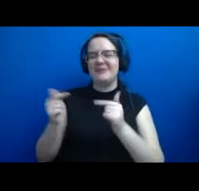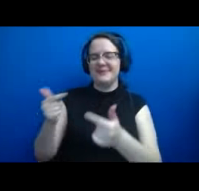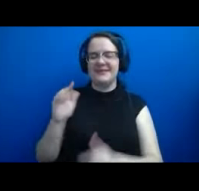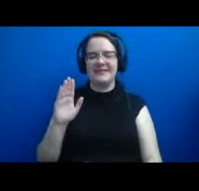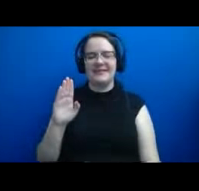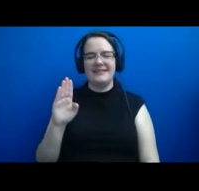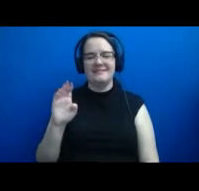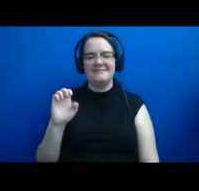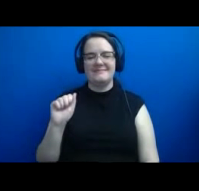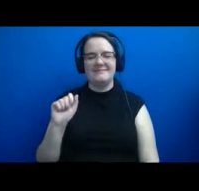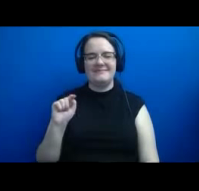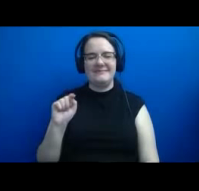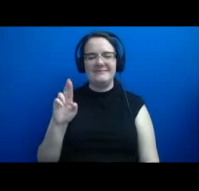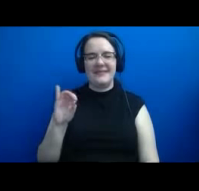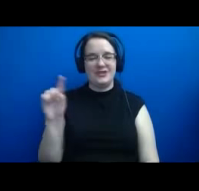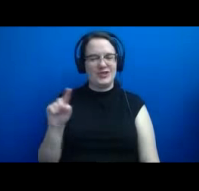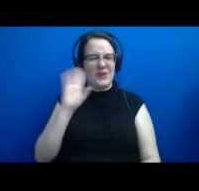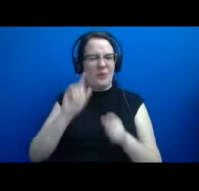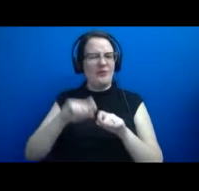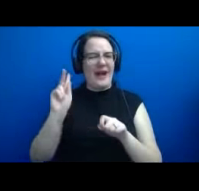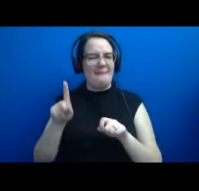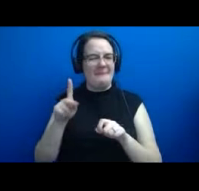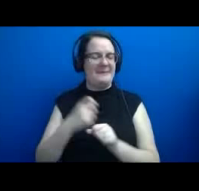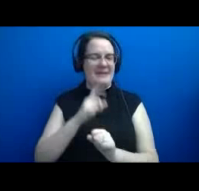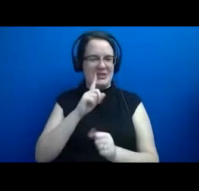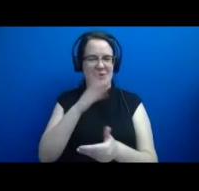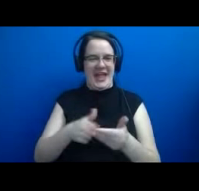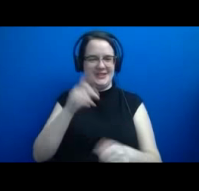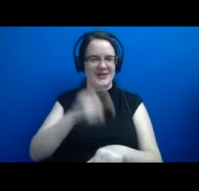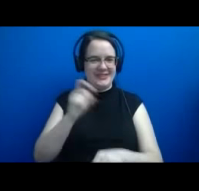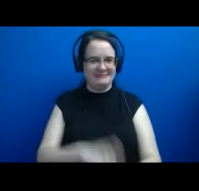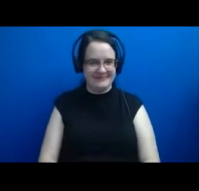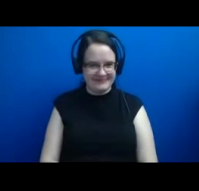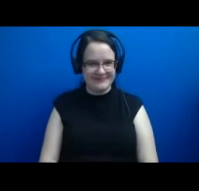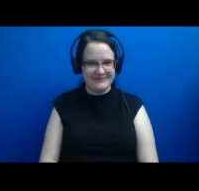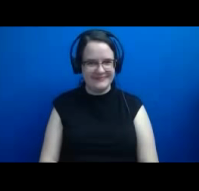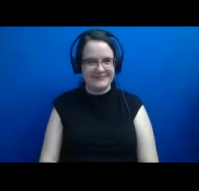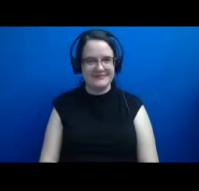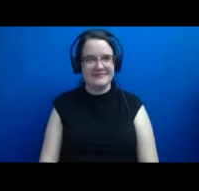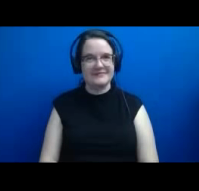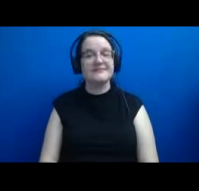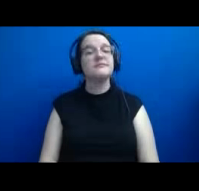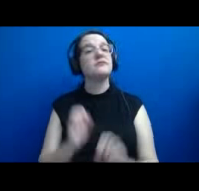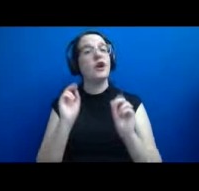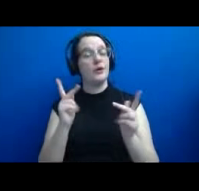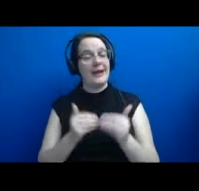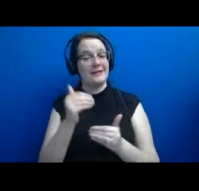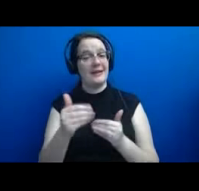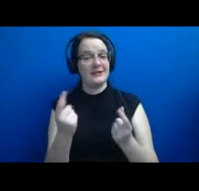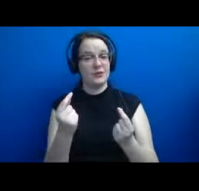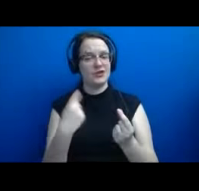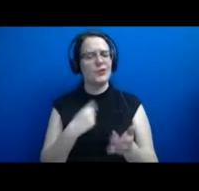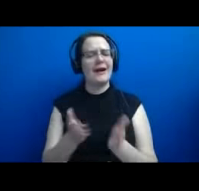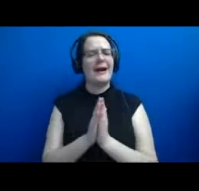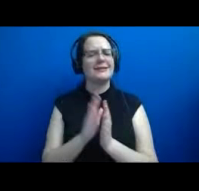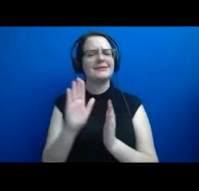together and get you out of here on time. All right. So next steps, we're asking for your action items. So